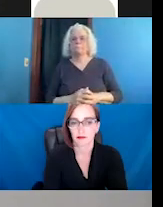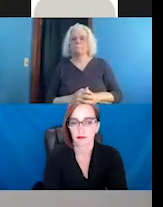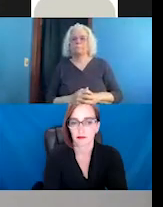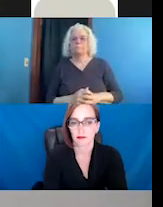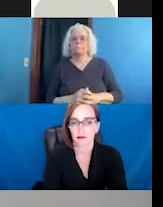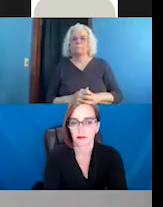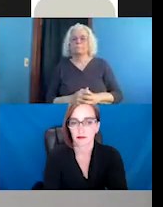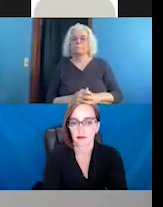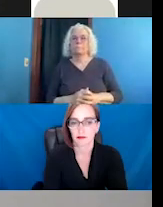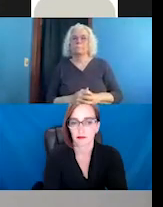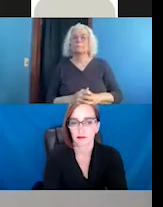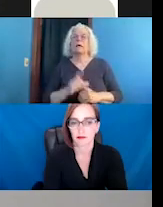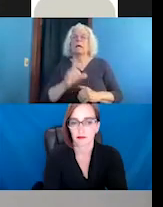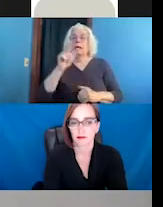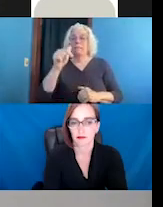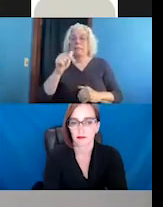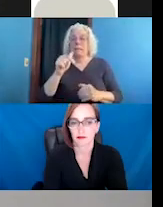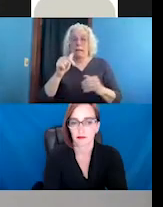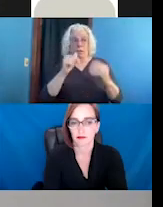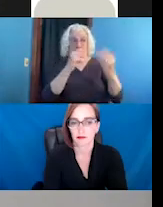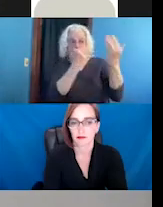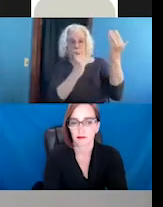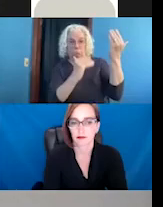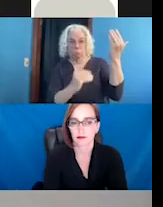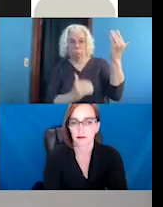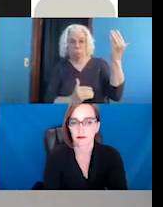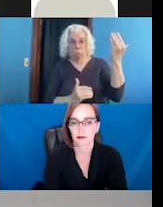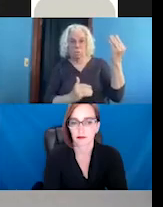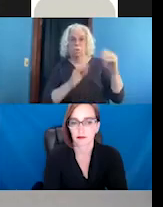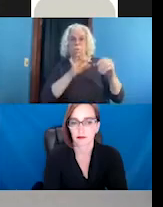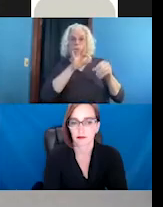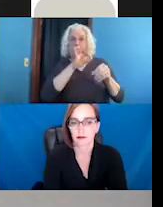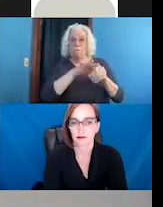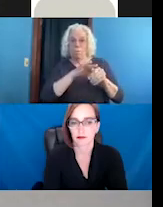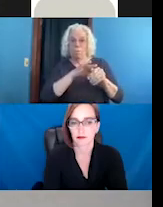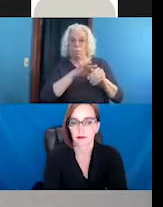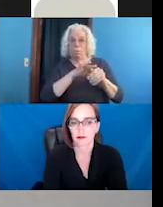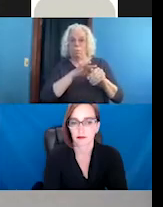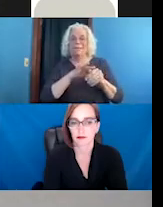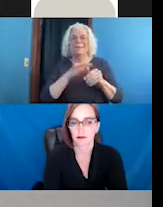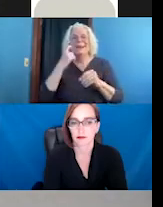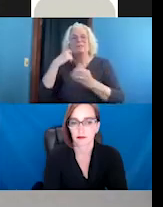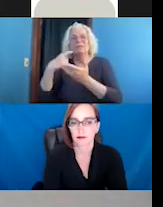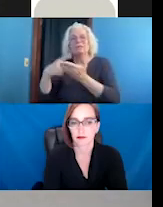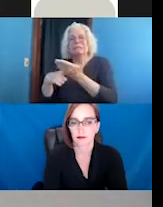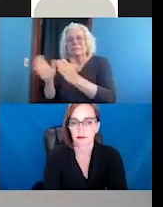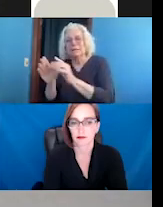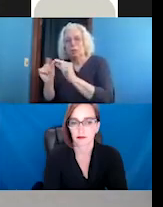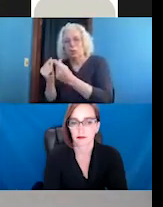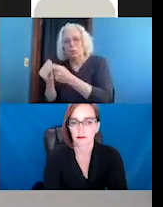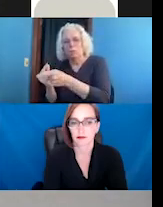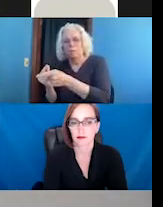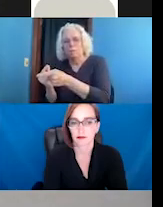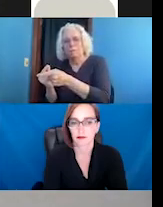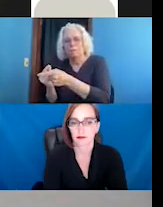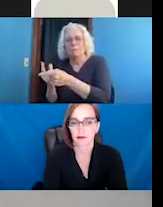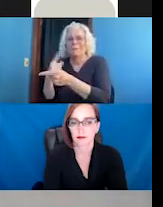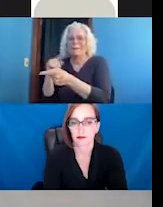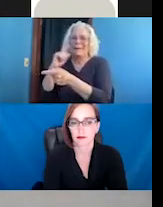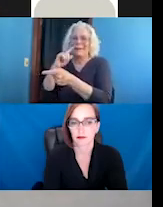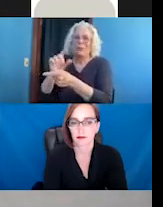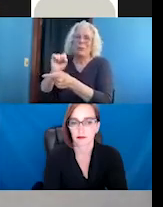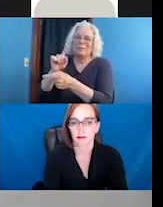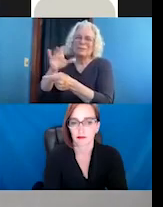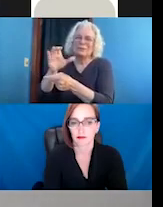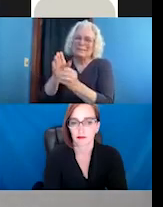voting and some consensus building. I was just talking in the small group. I'm one of those cheesy strategic planners. I love